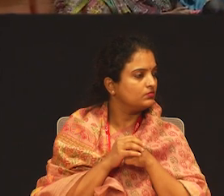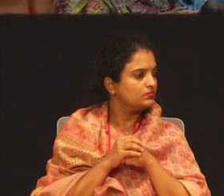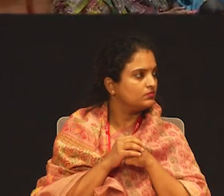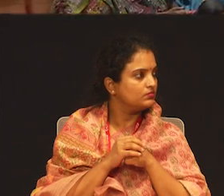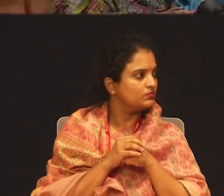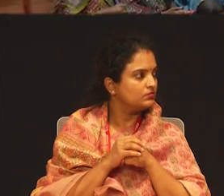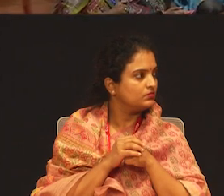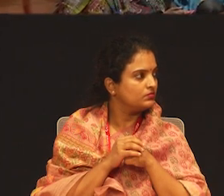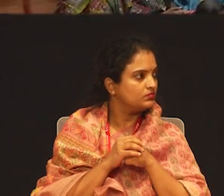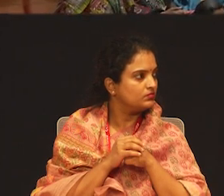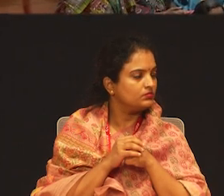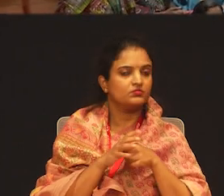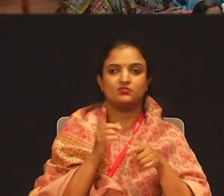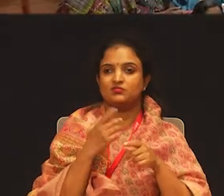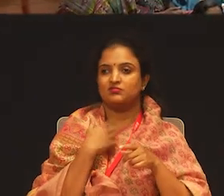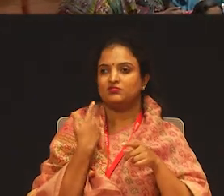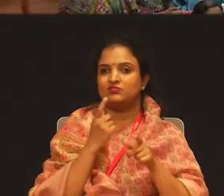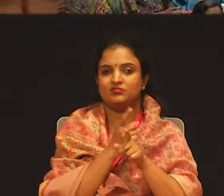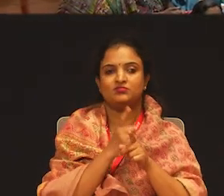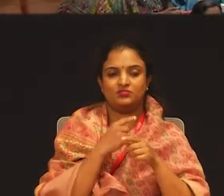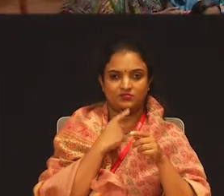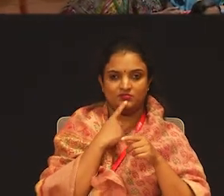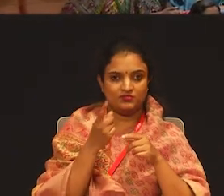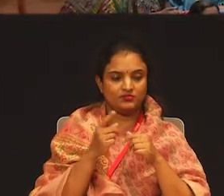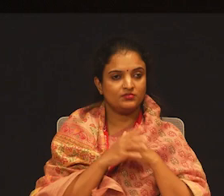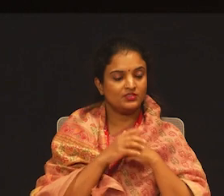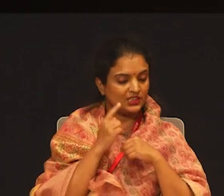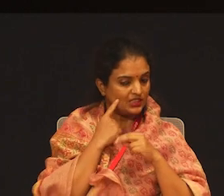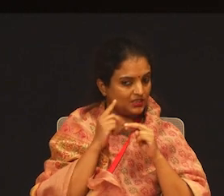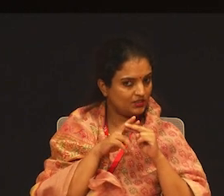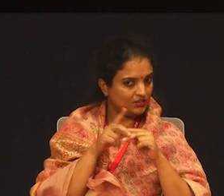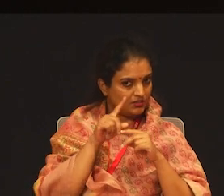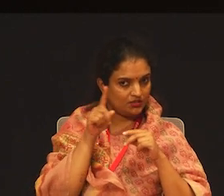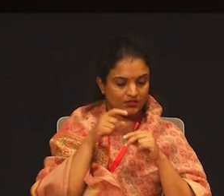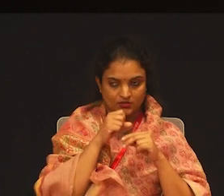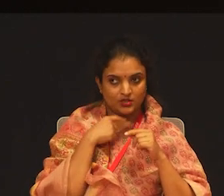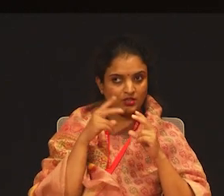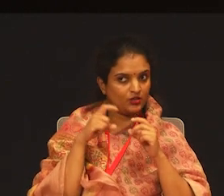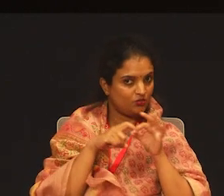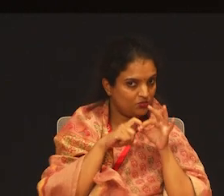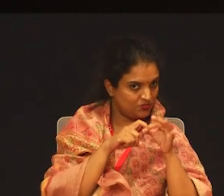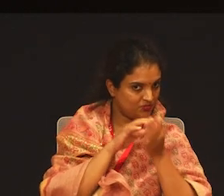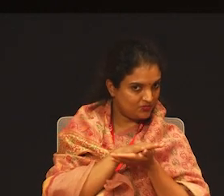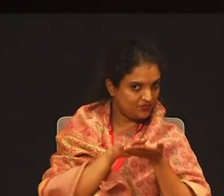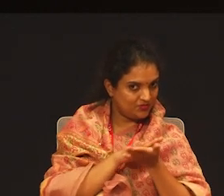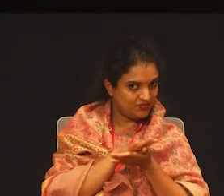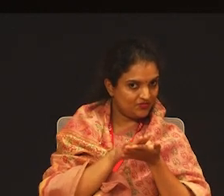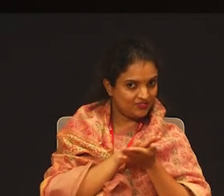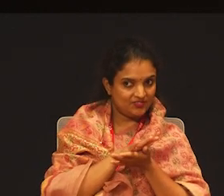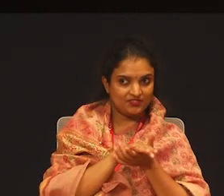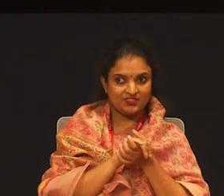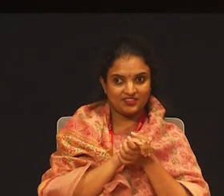You know, my philosophy teacher used to share with us, when after your speech there are no questions, queries, or